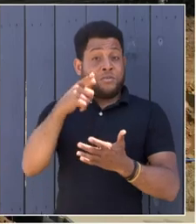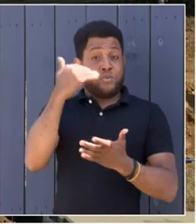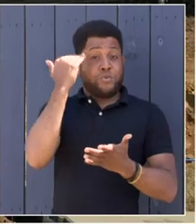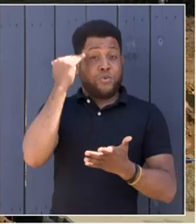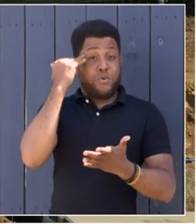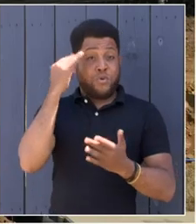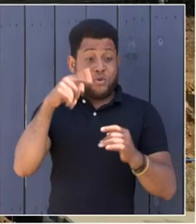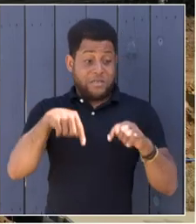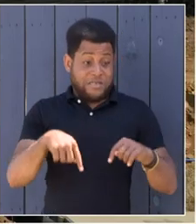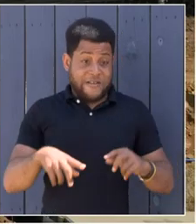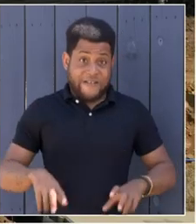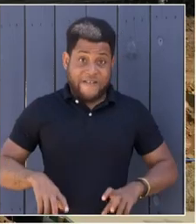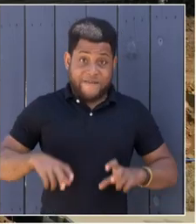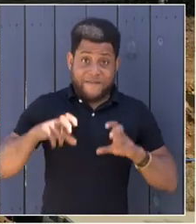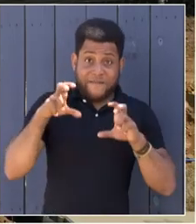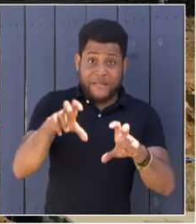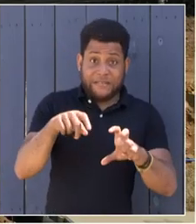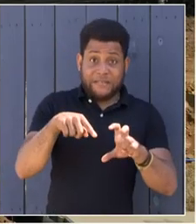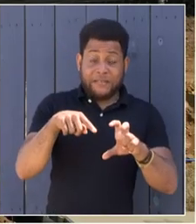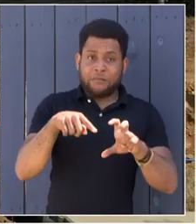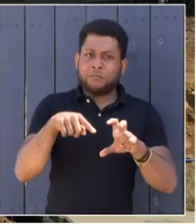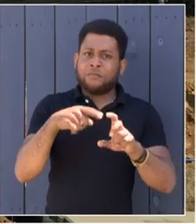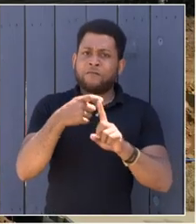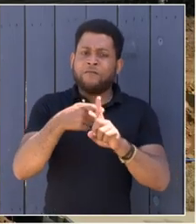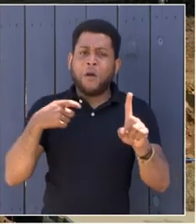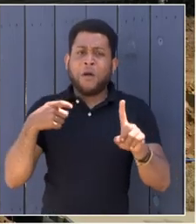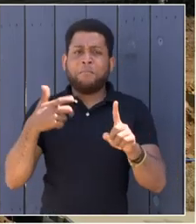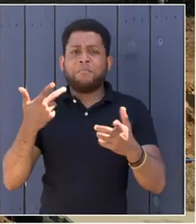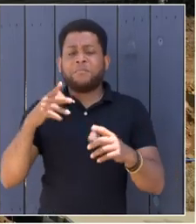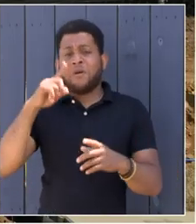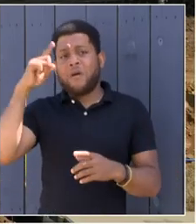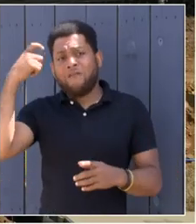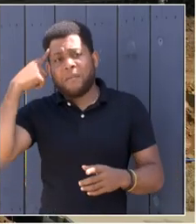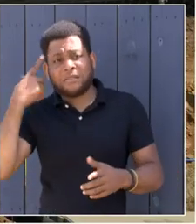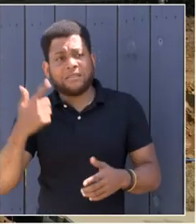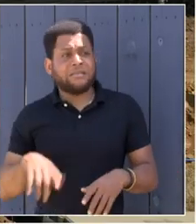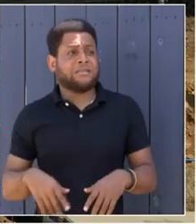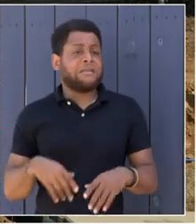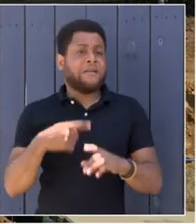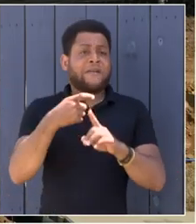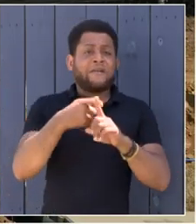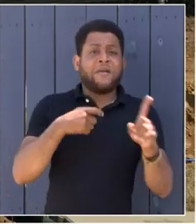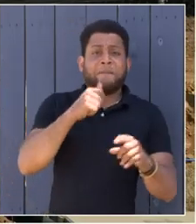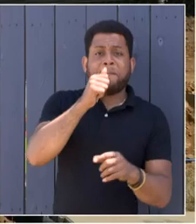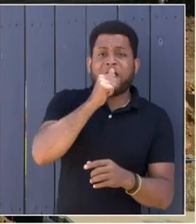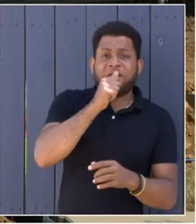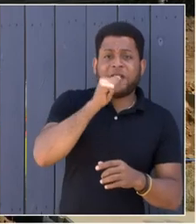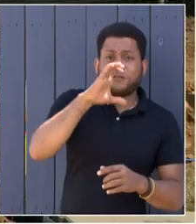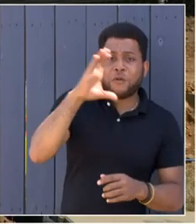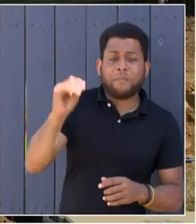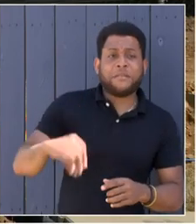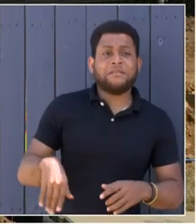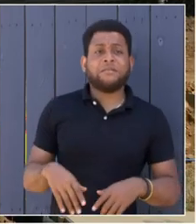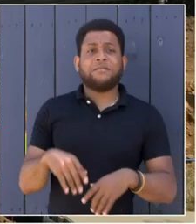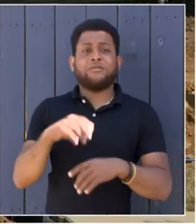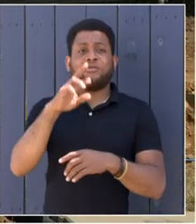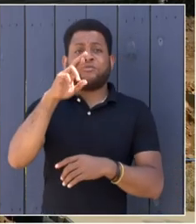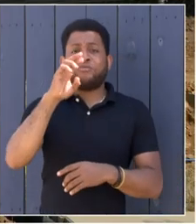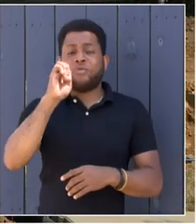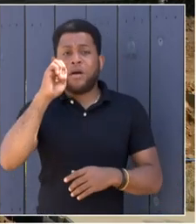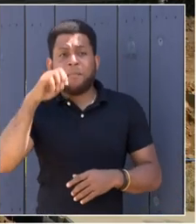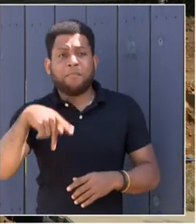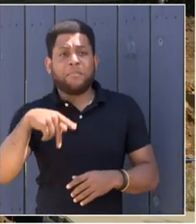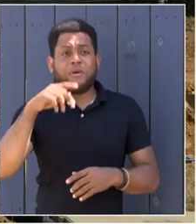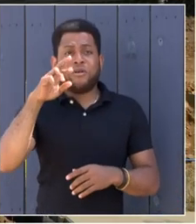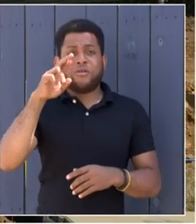investment from the public sector, from the private sector. I want to thank Rappaport and the Smith companies, who